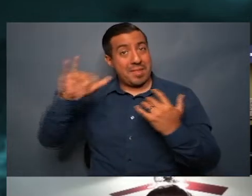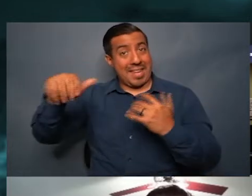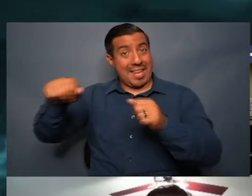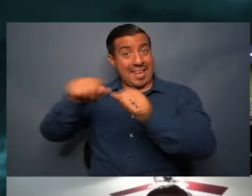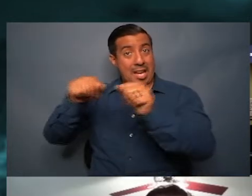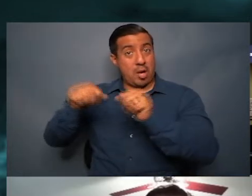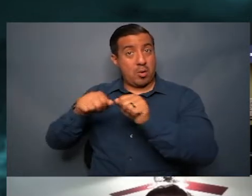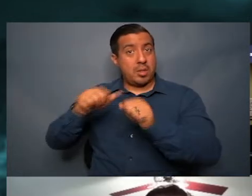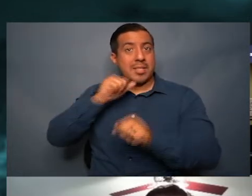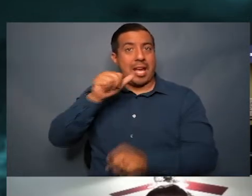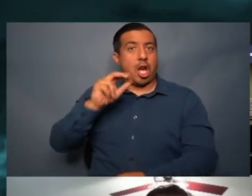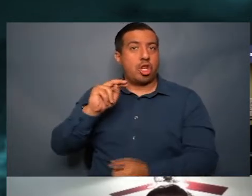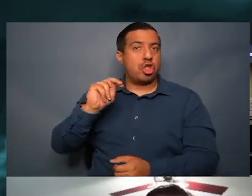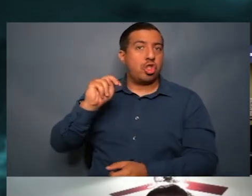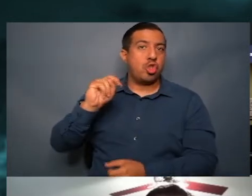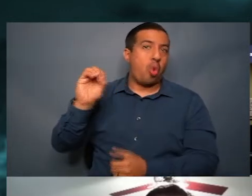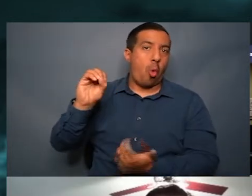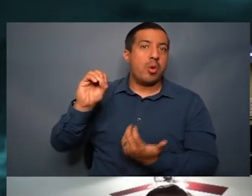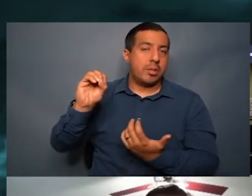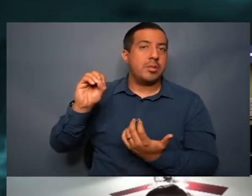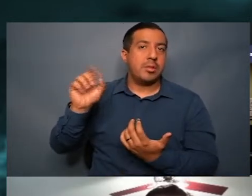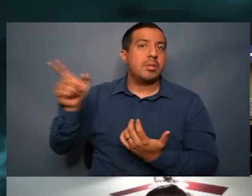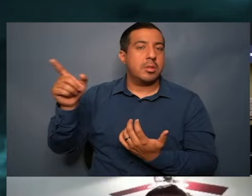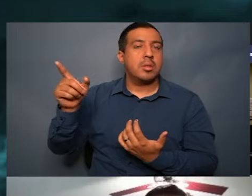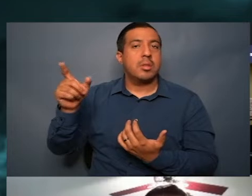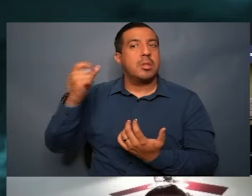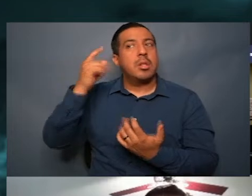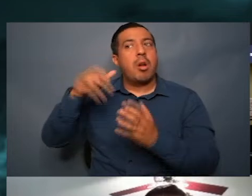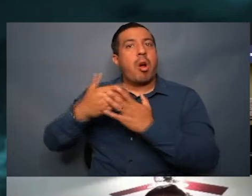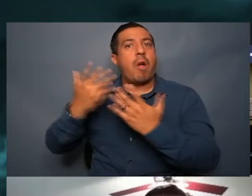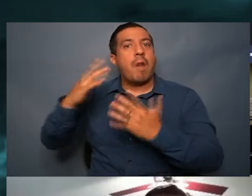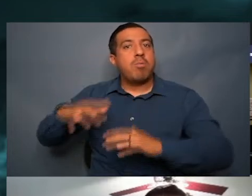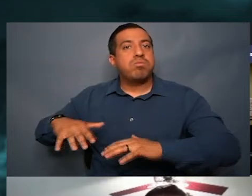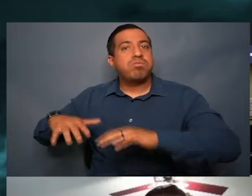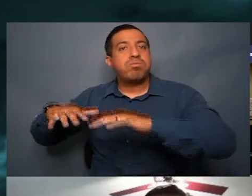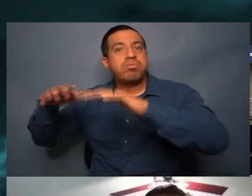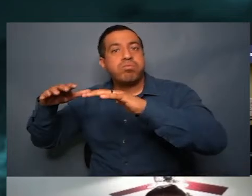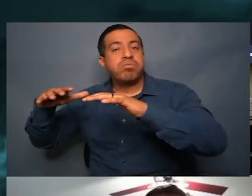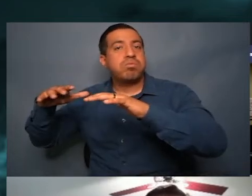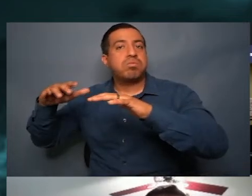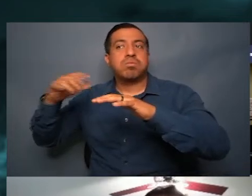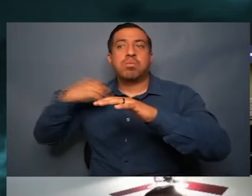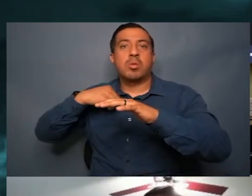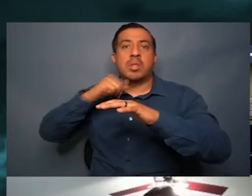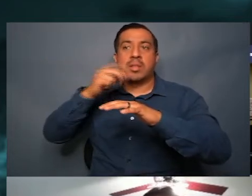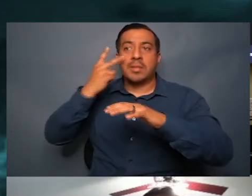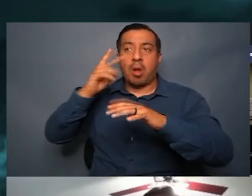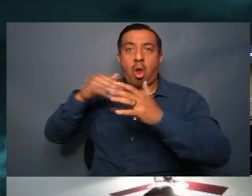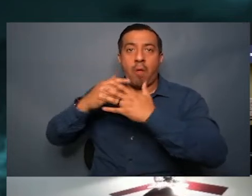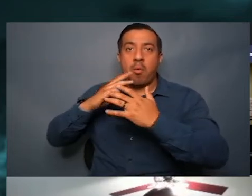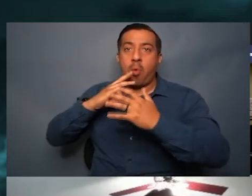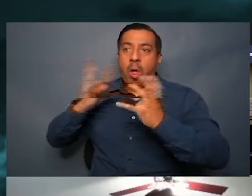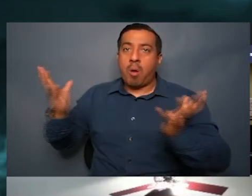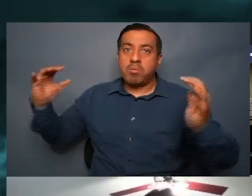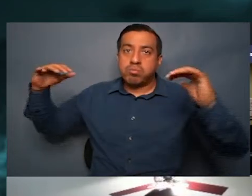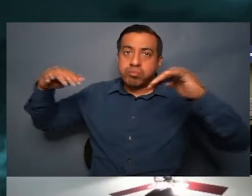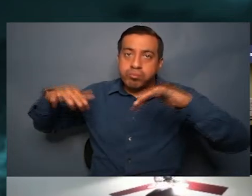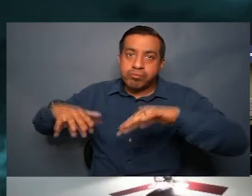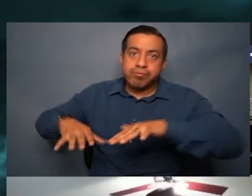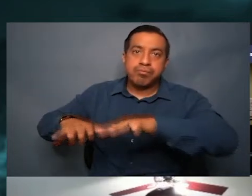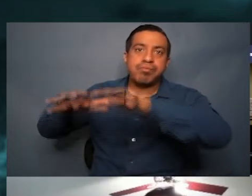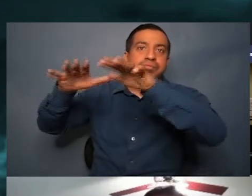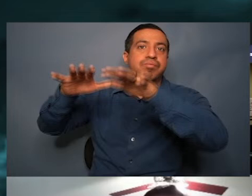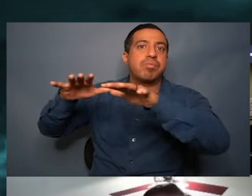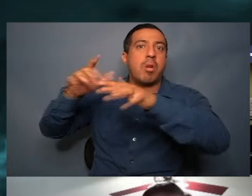area is not New Orleans. So, even with flooding rainfall and large storm surge, we're not going to sit in water for weeks and weeks